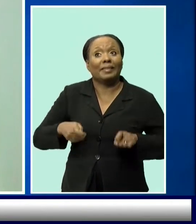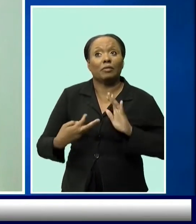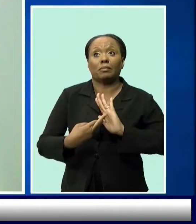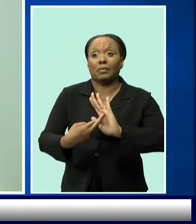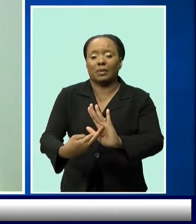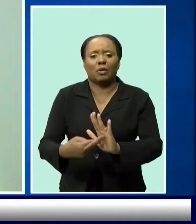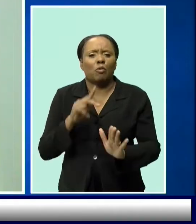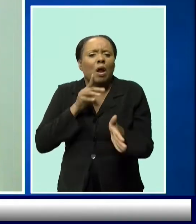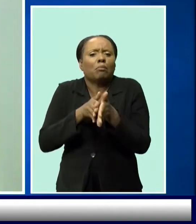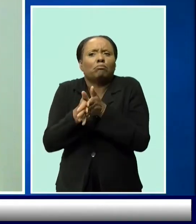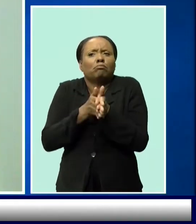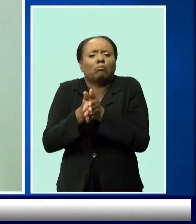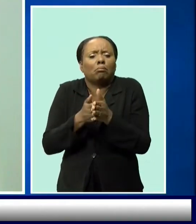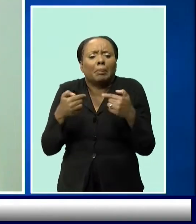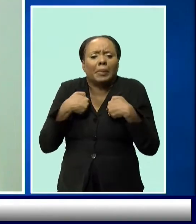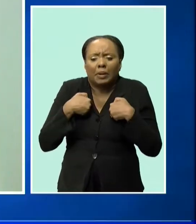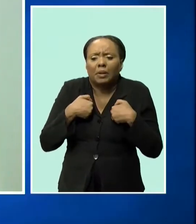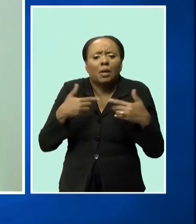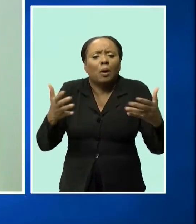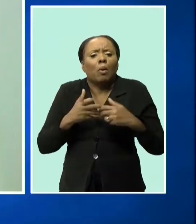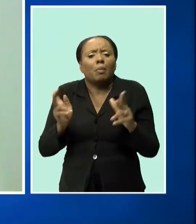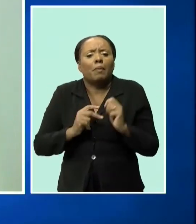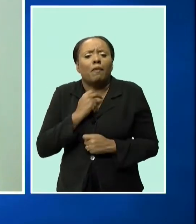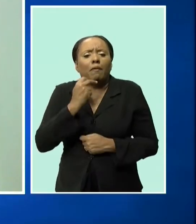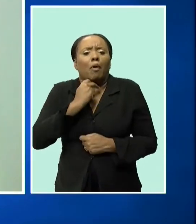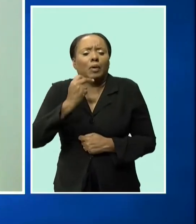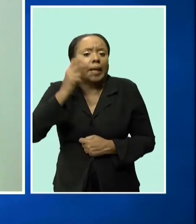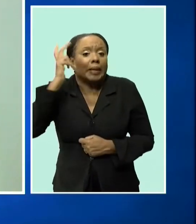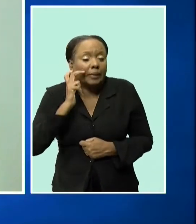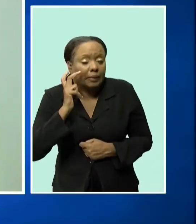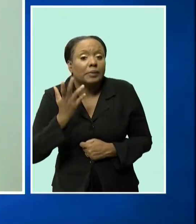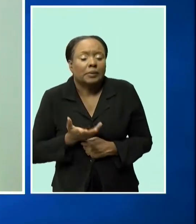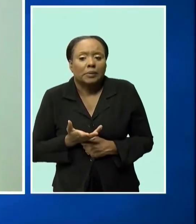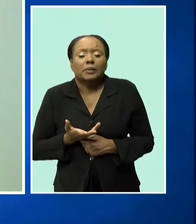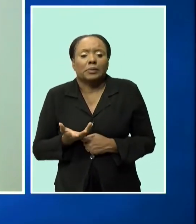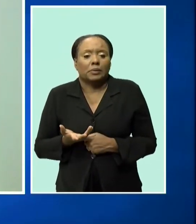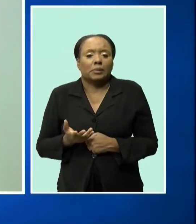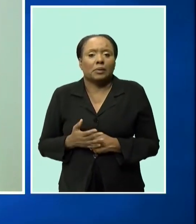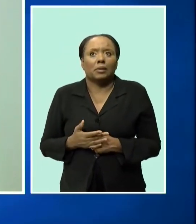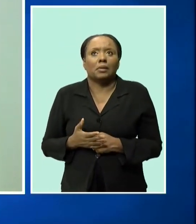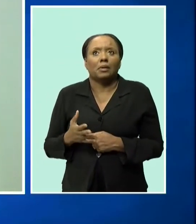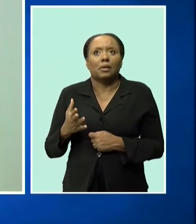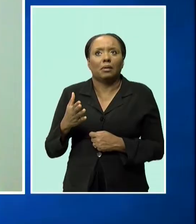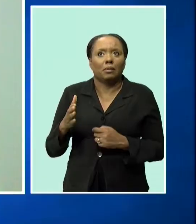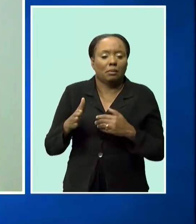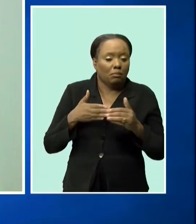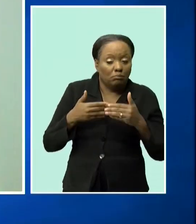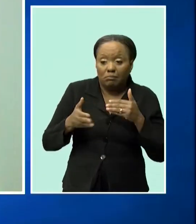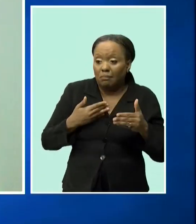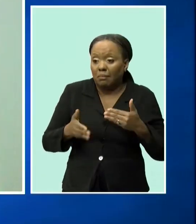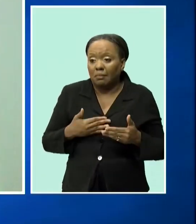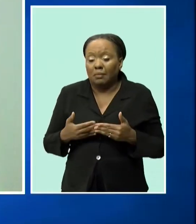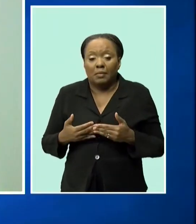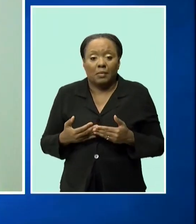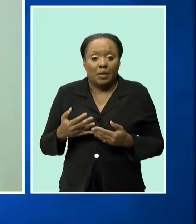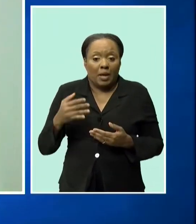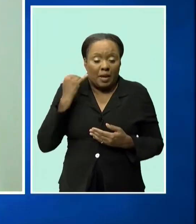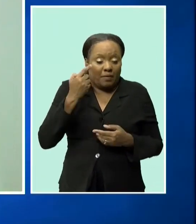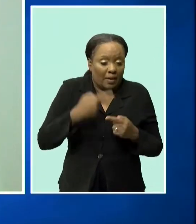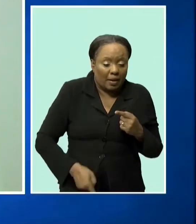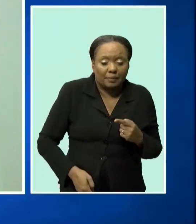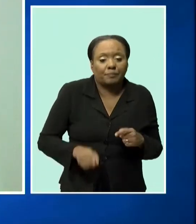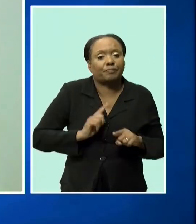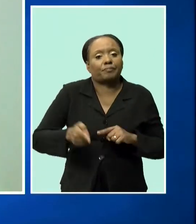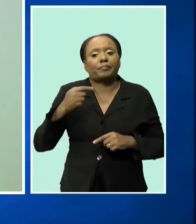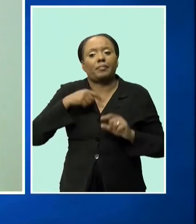motivates me. How do you ensure that people have a voice and their interests are articulated in circumstances when they are not being able to do so on their behalf?